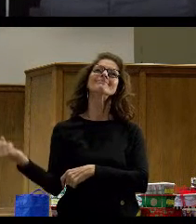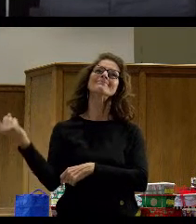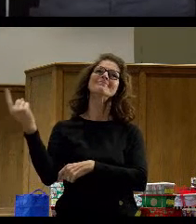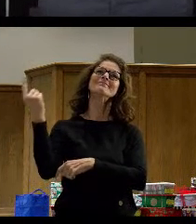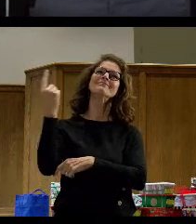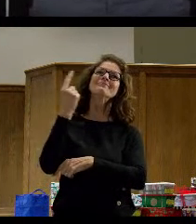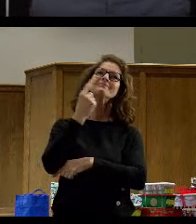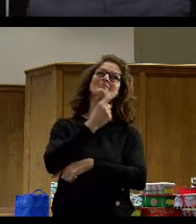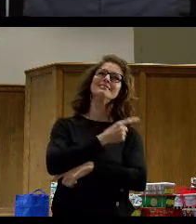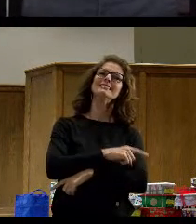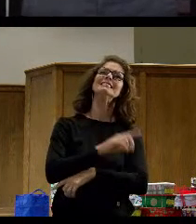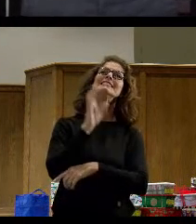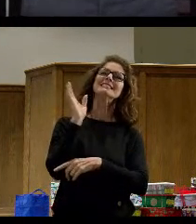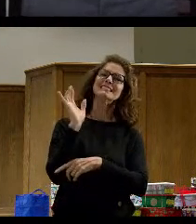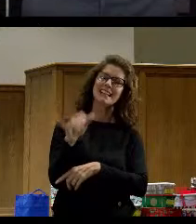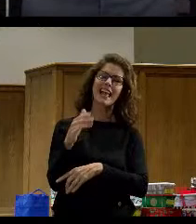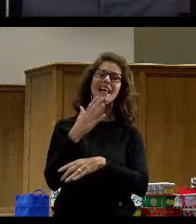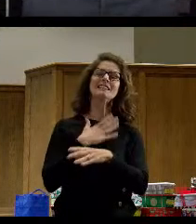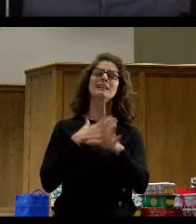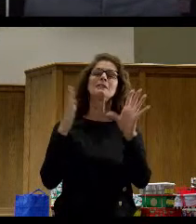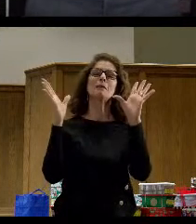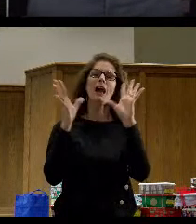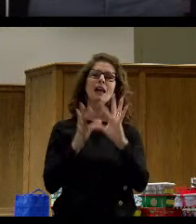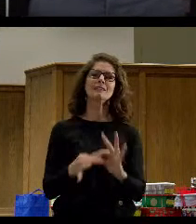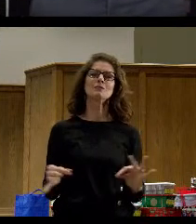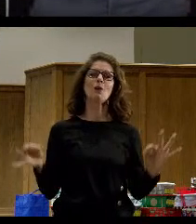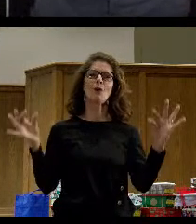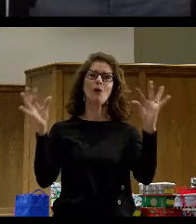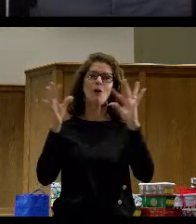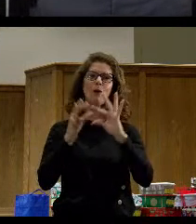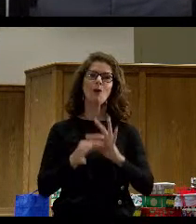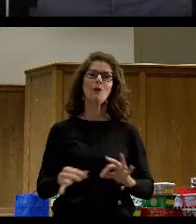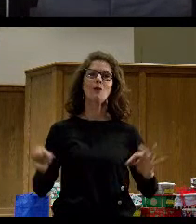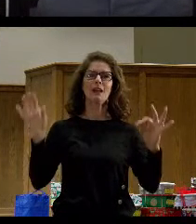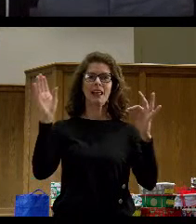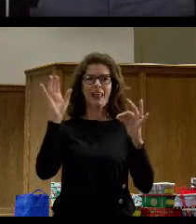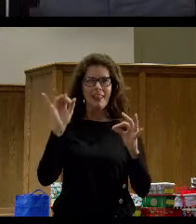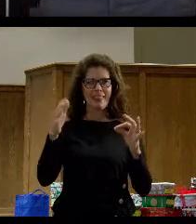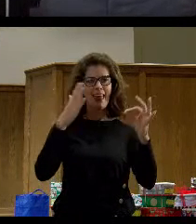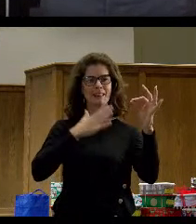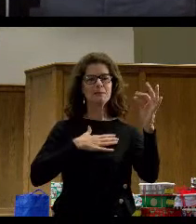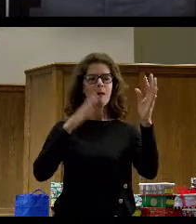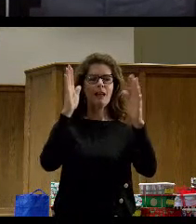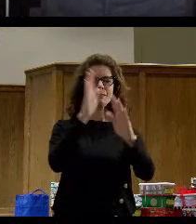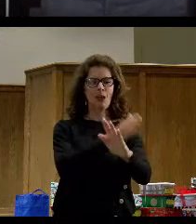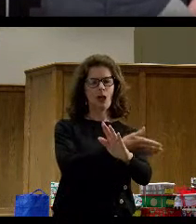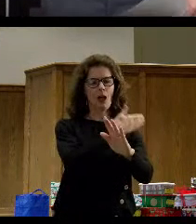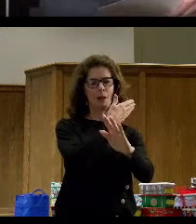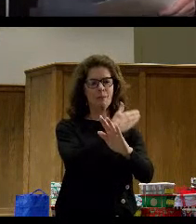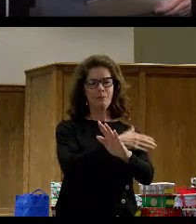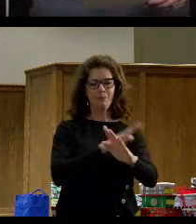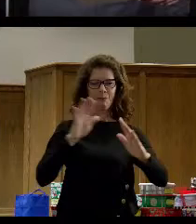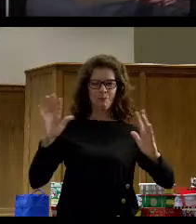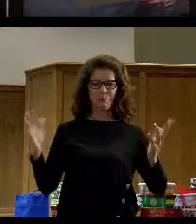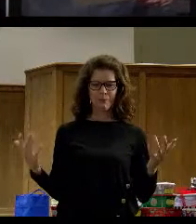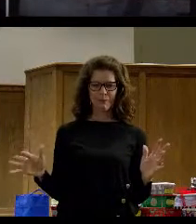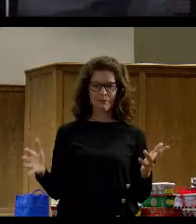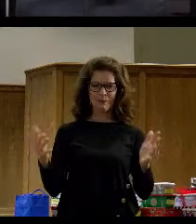day long. This is my story, this is my song, praising